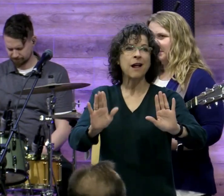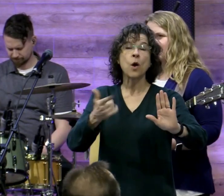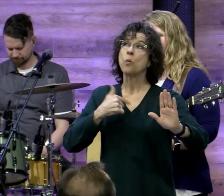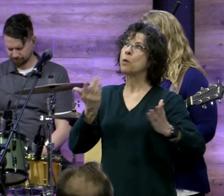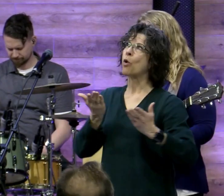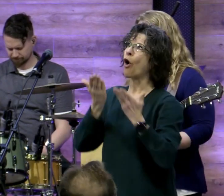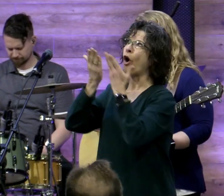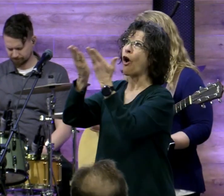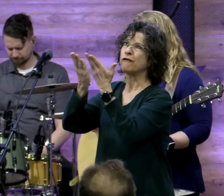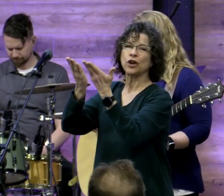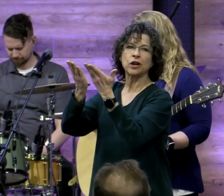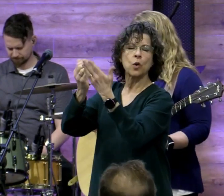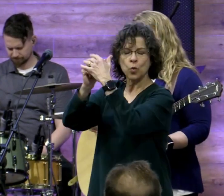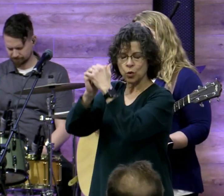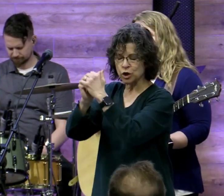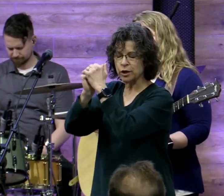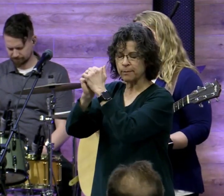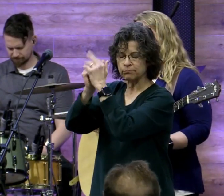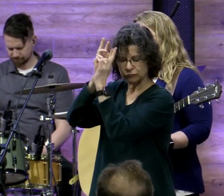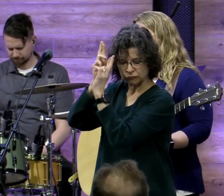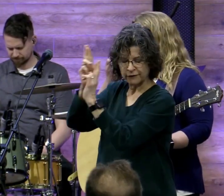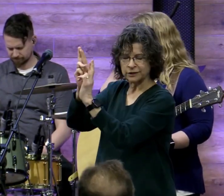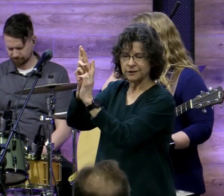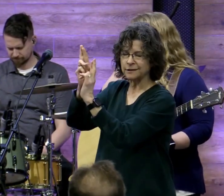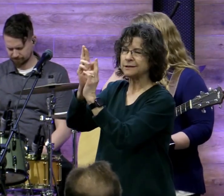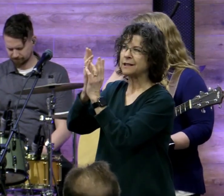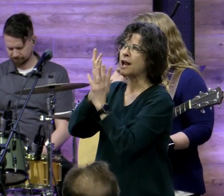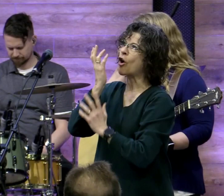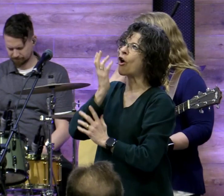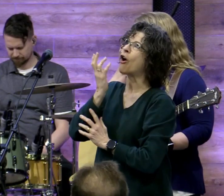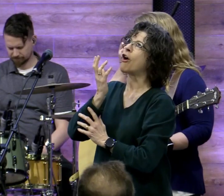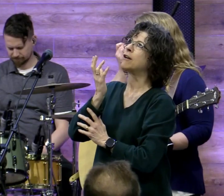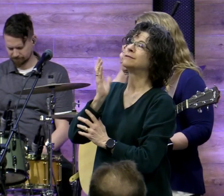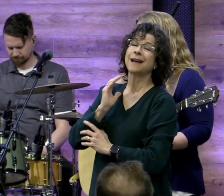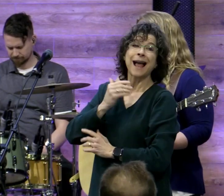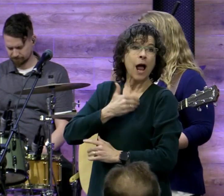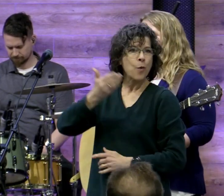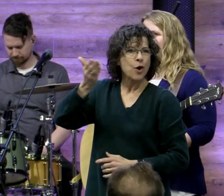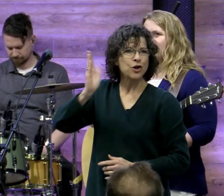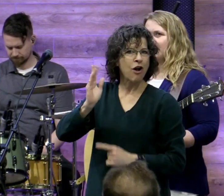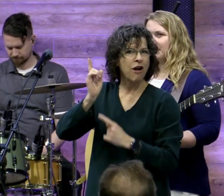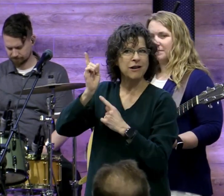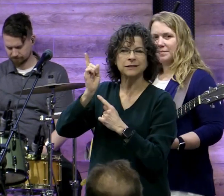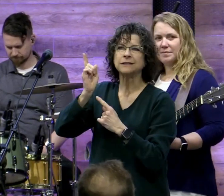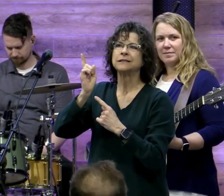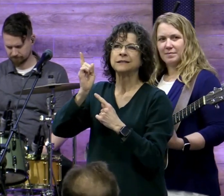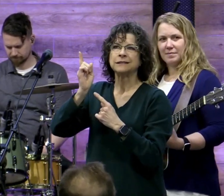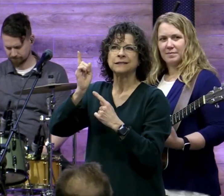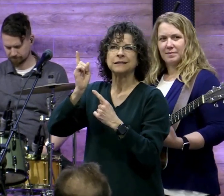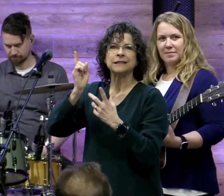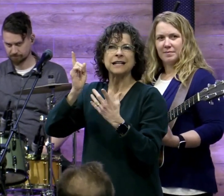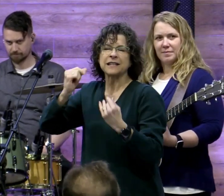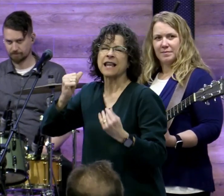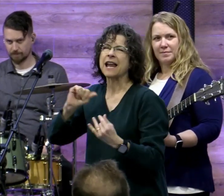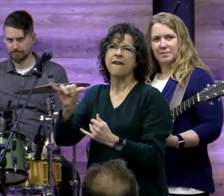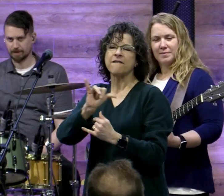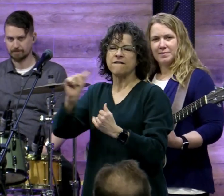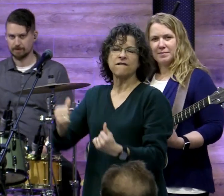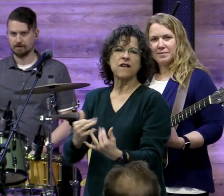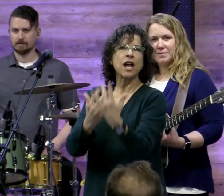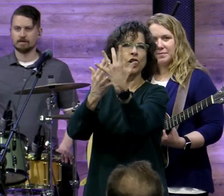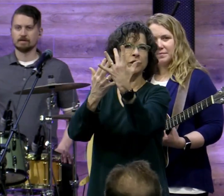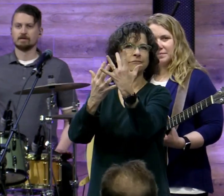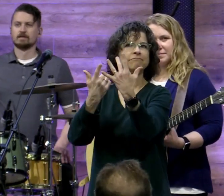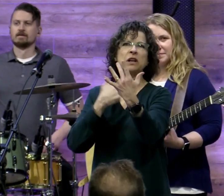acceptable worship with reverence and awe. For our God is a consuming fire. Let's pray.